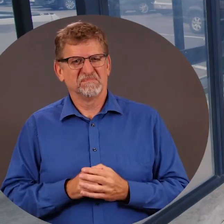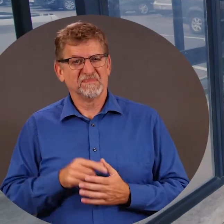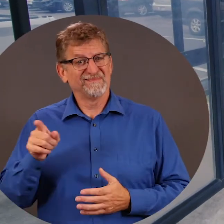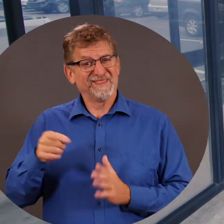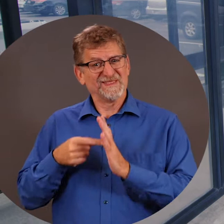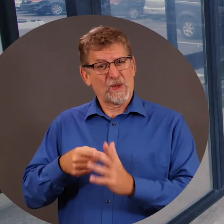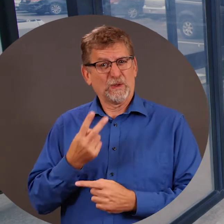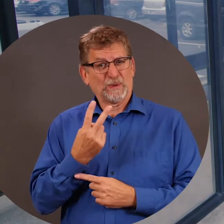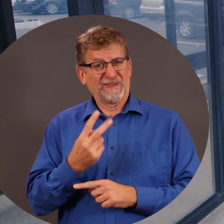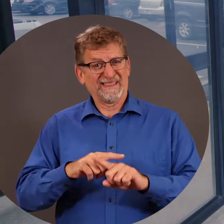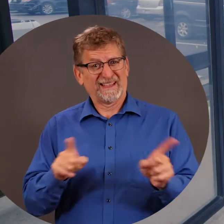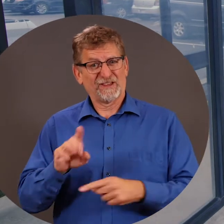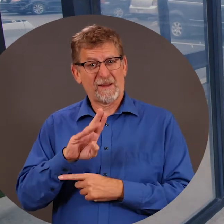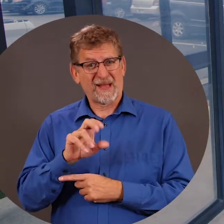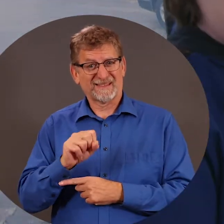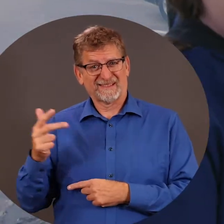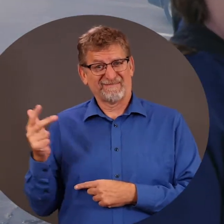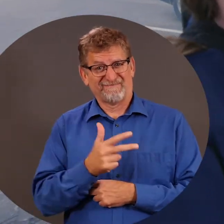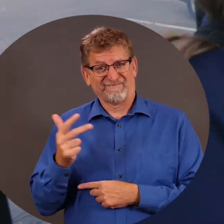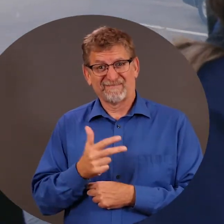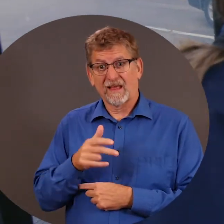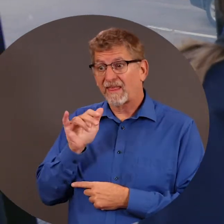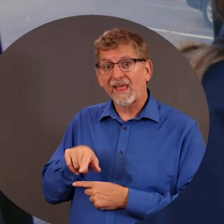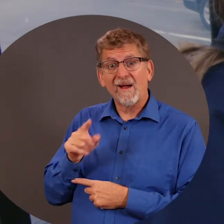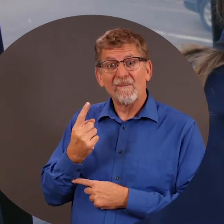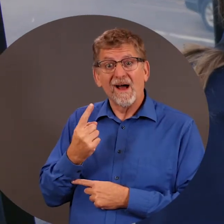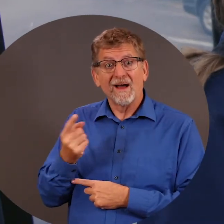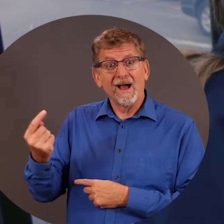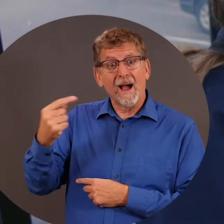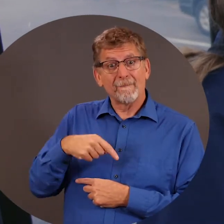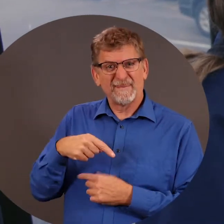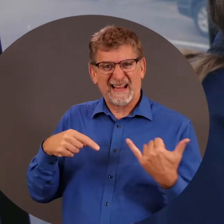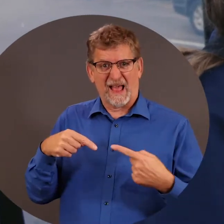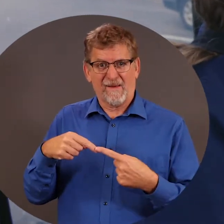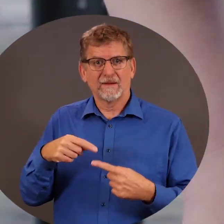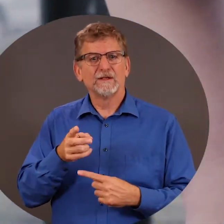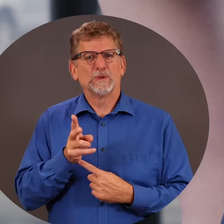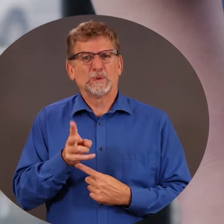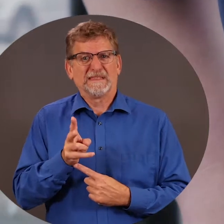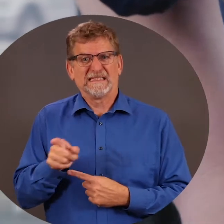what time I have to be back and stuff. But now I don't have to text nobody.